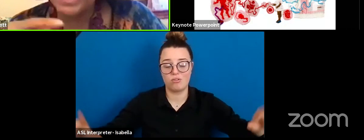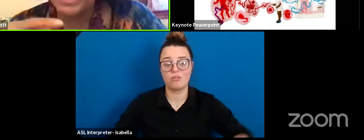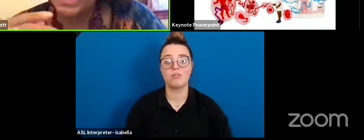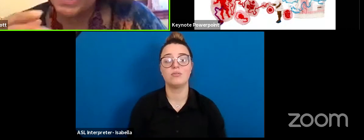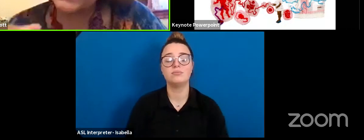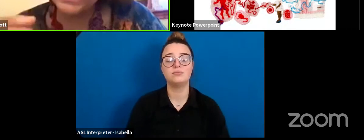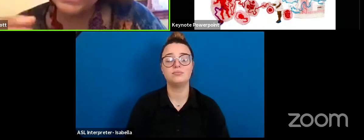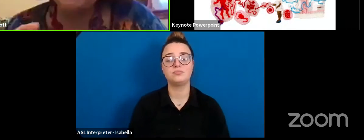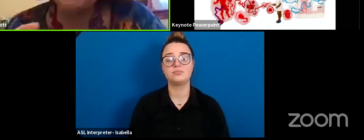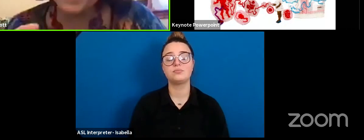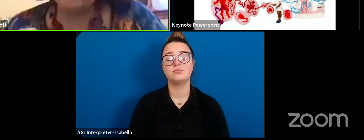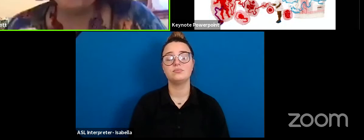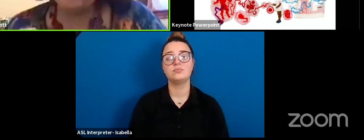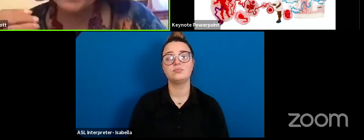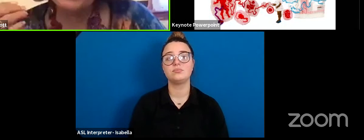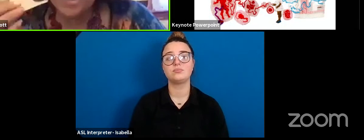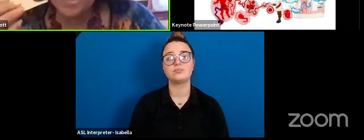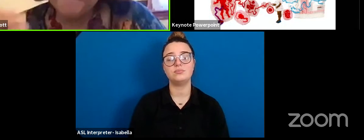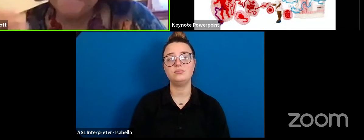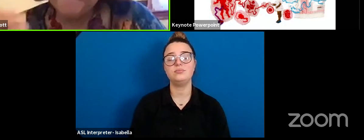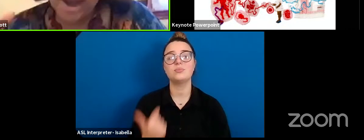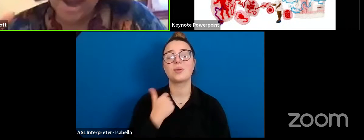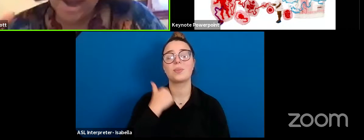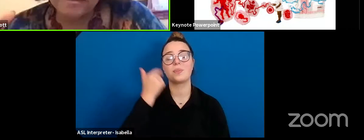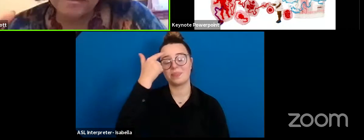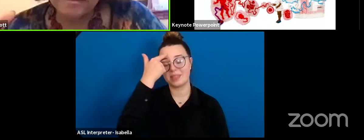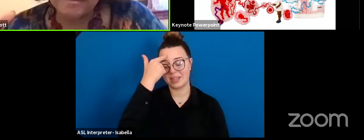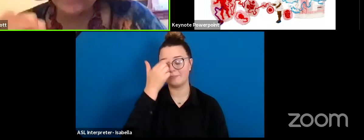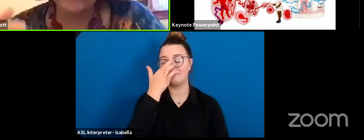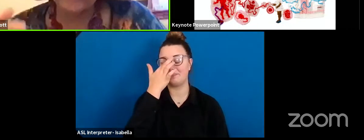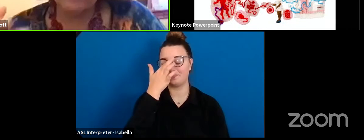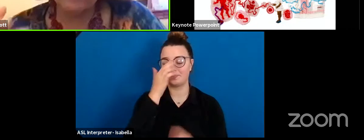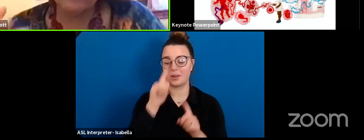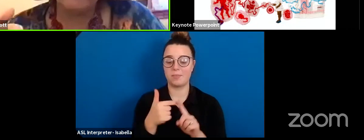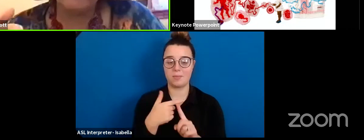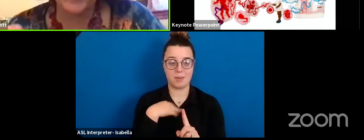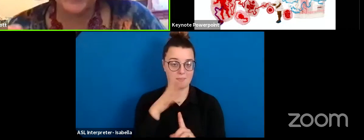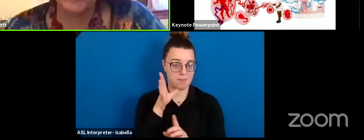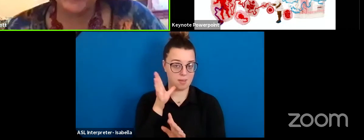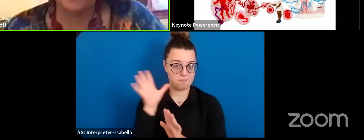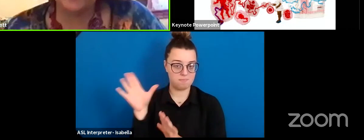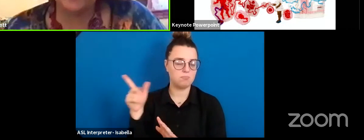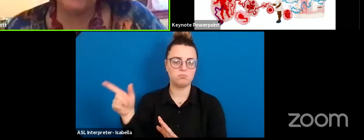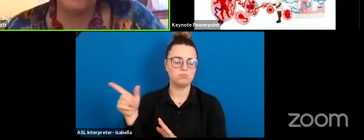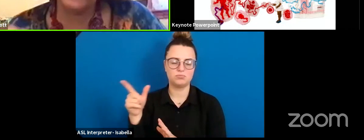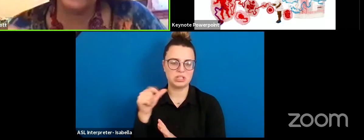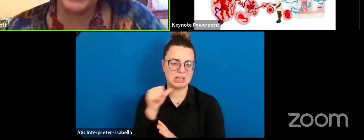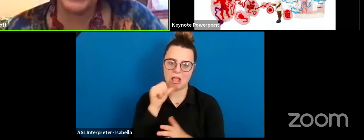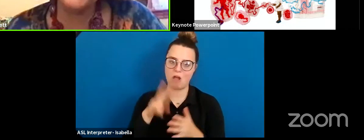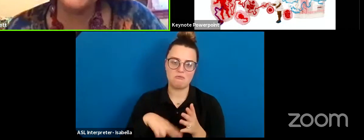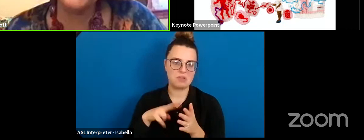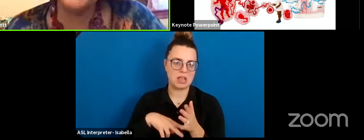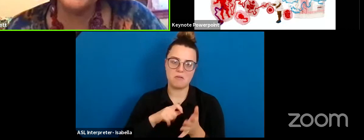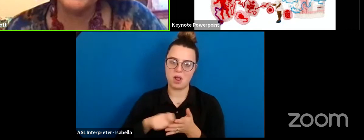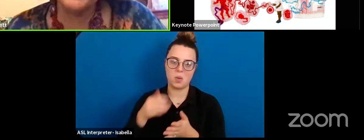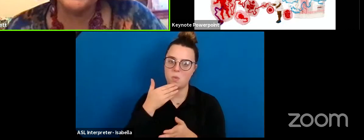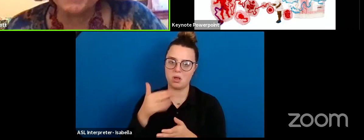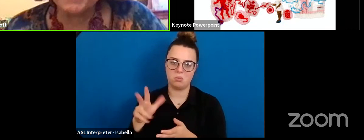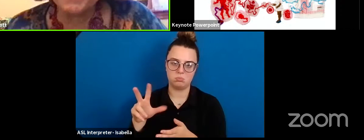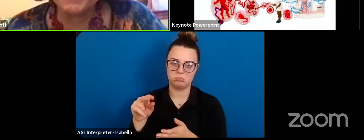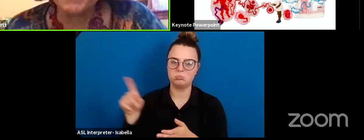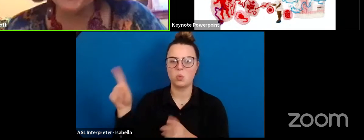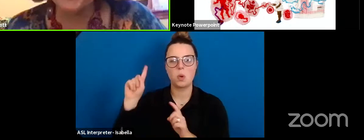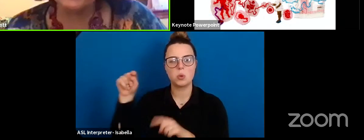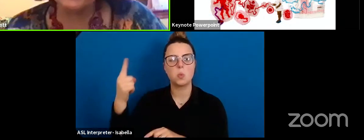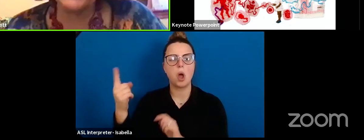I think about my mom, who didn't read and write very well, who went to a one-room schoolhouse. My father